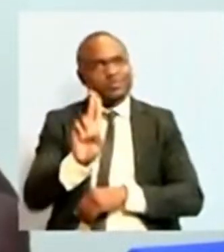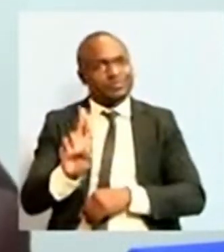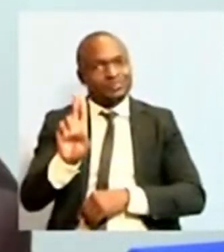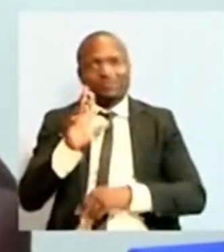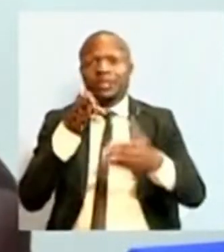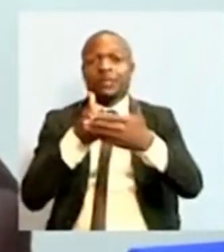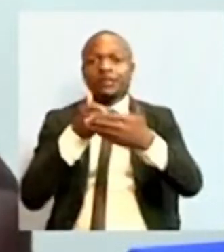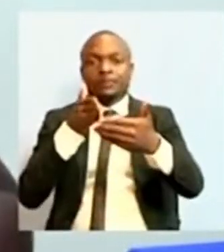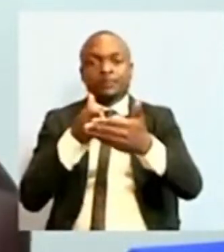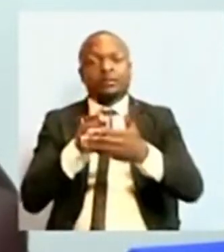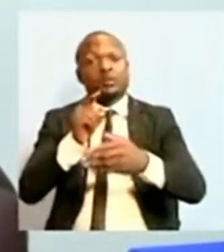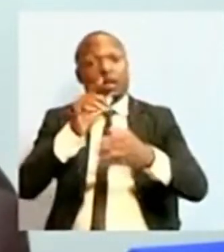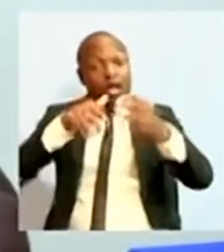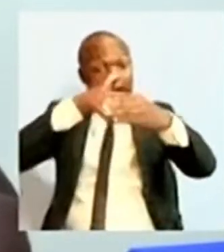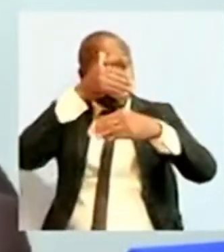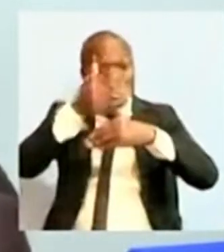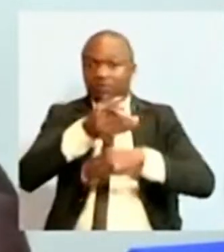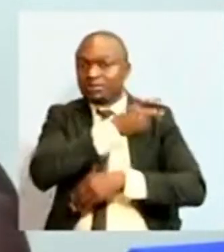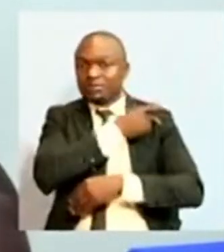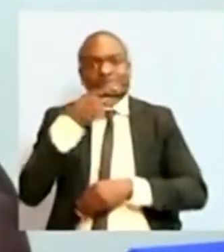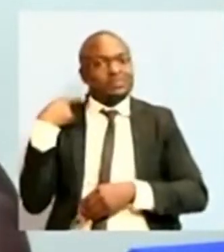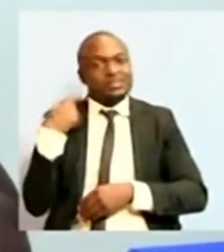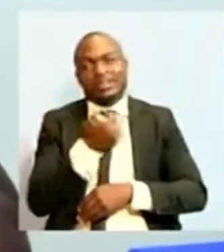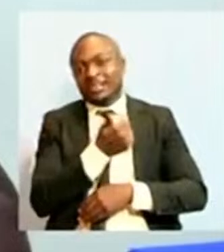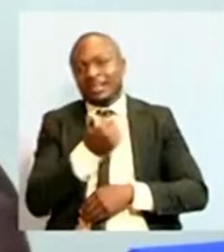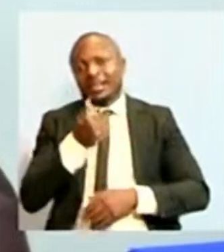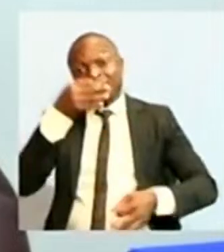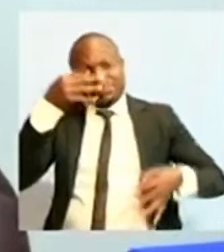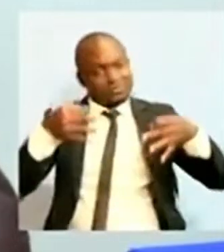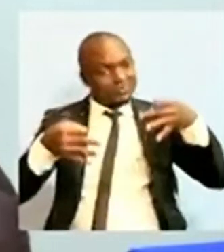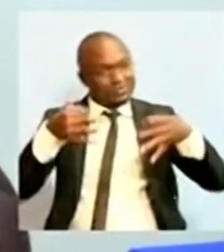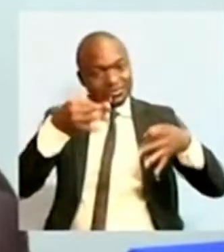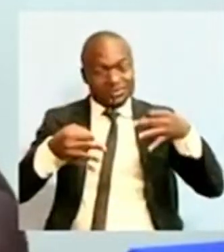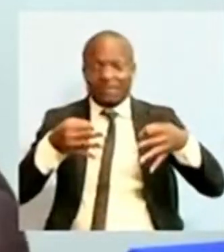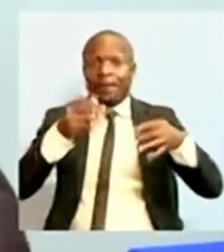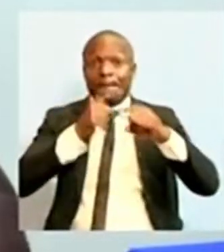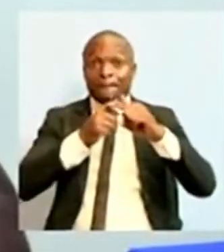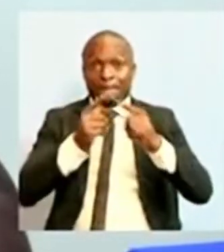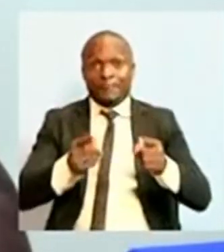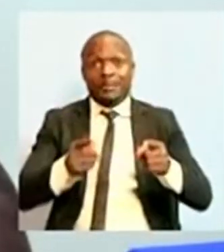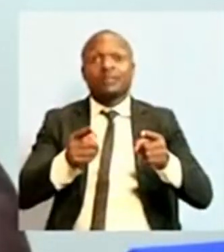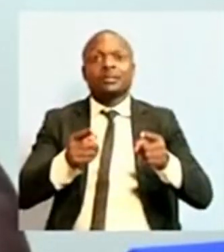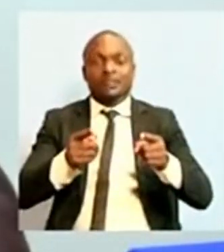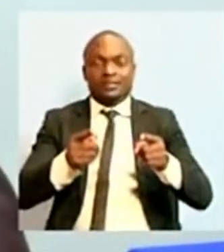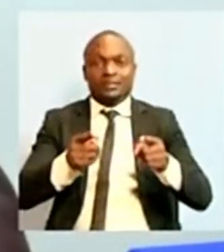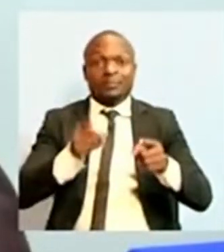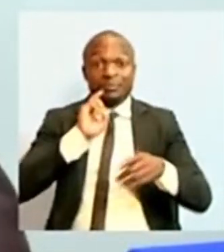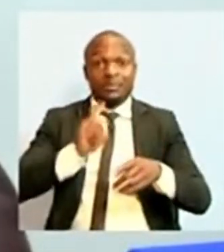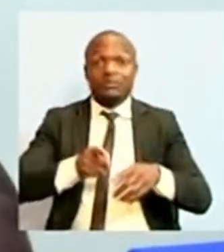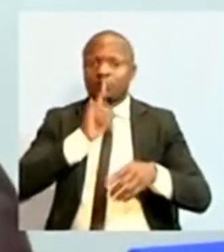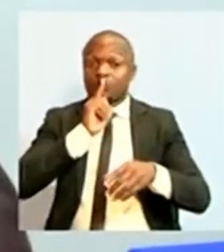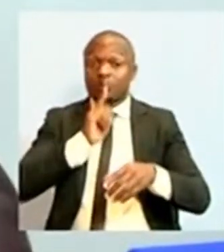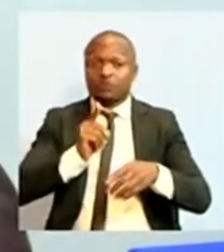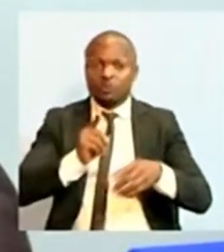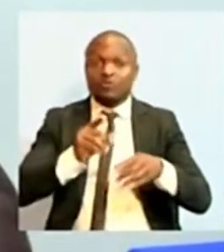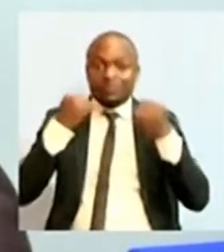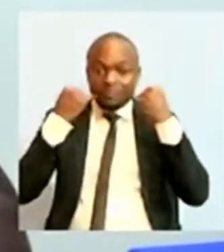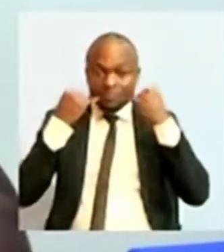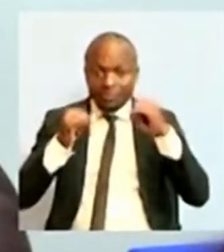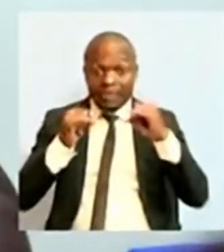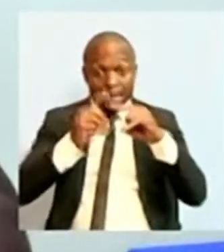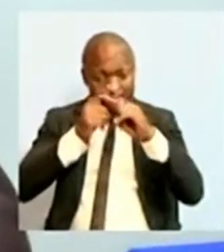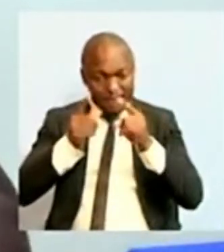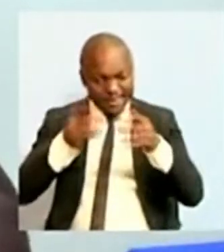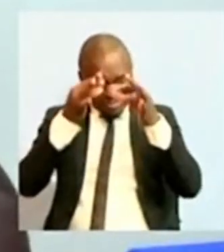you outside Parliament or indeed any courts of law, as long as it's factual. However,